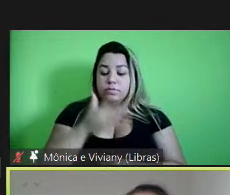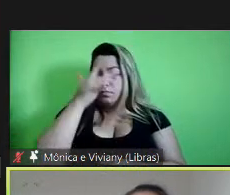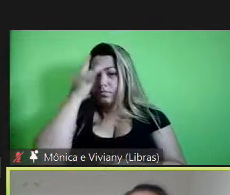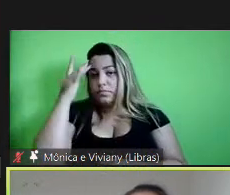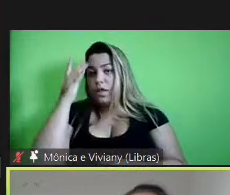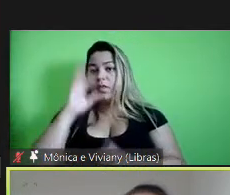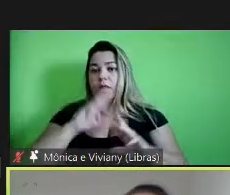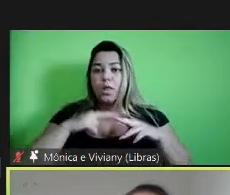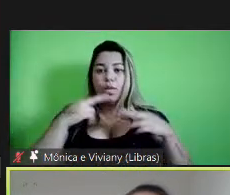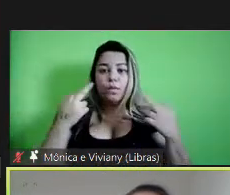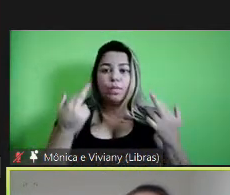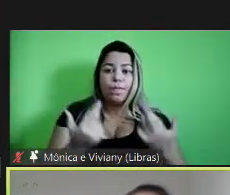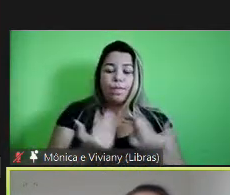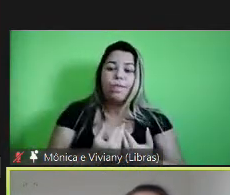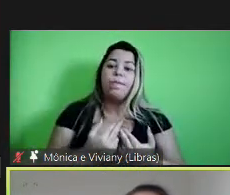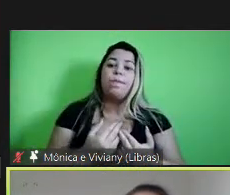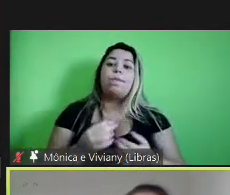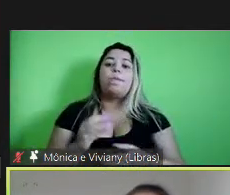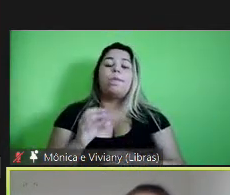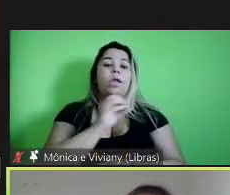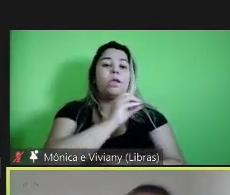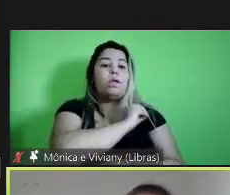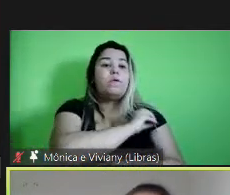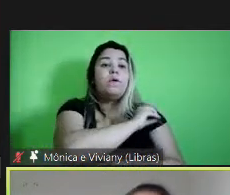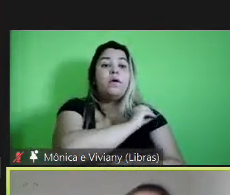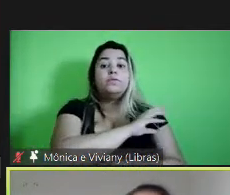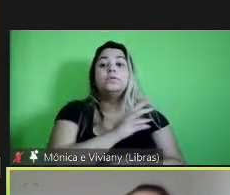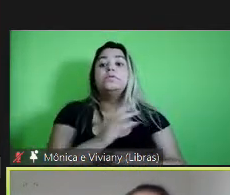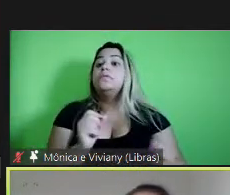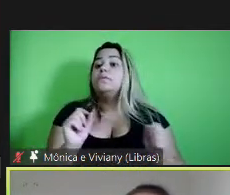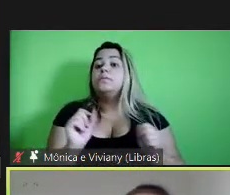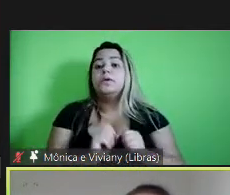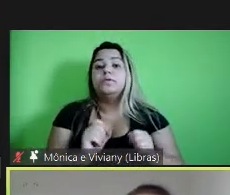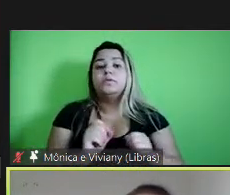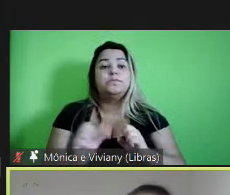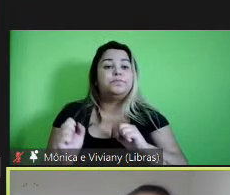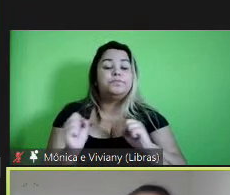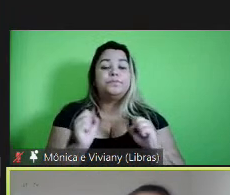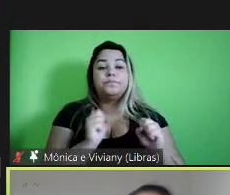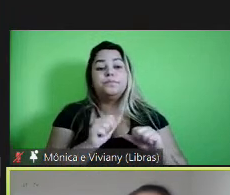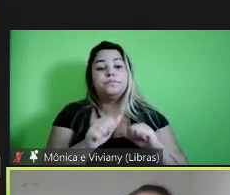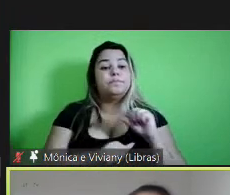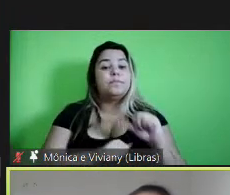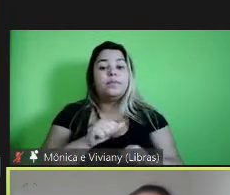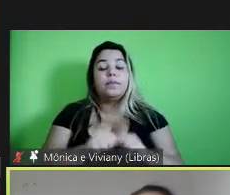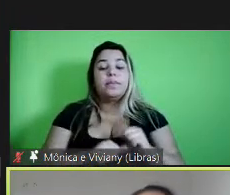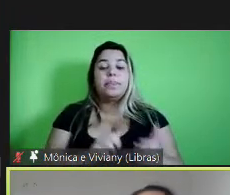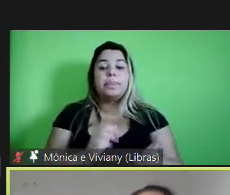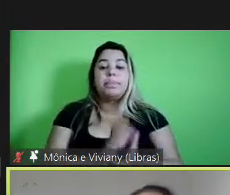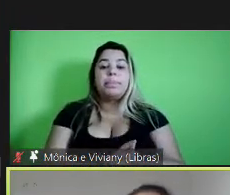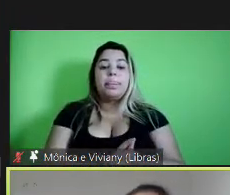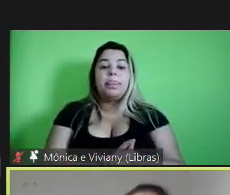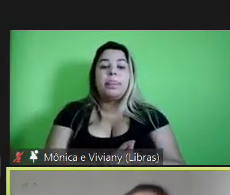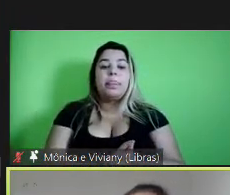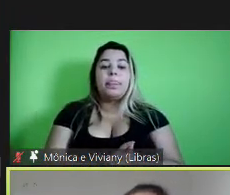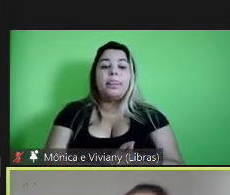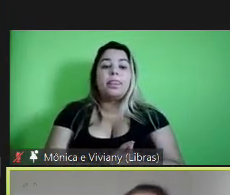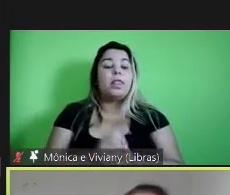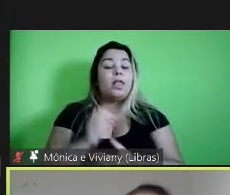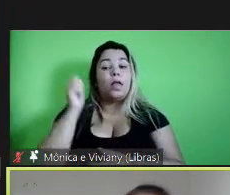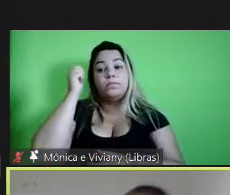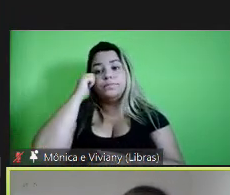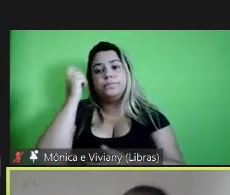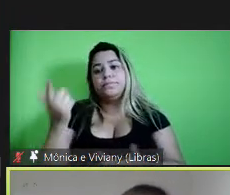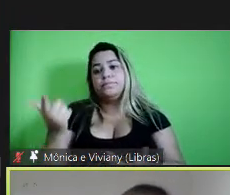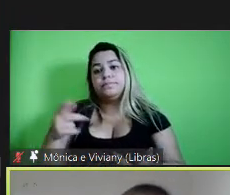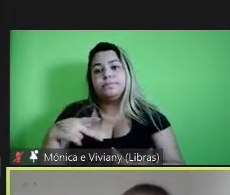So who is in this meeting? Who is there? What can you do to change the situation, to not put